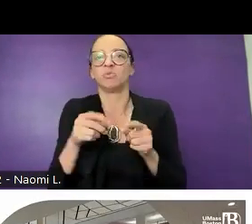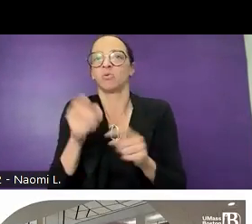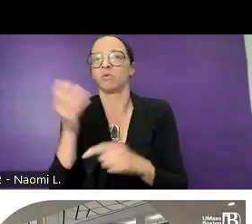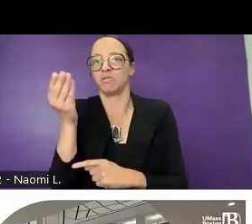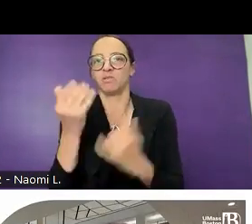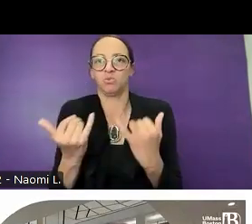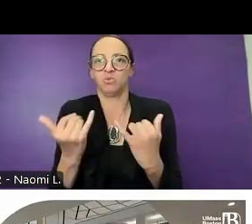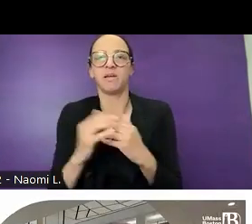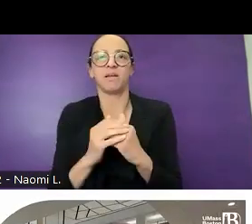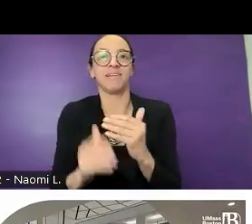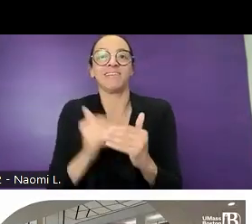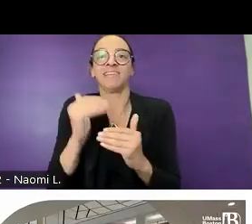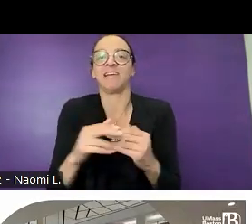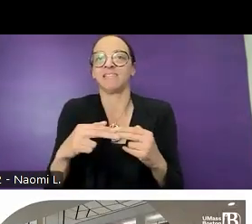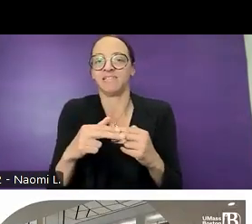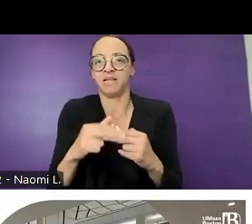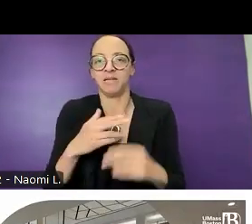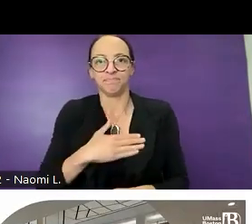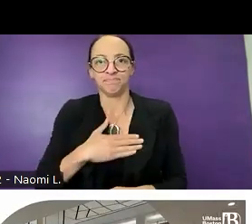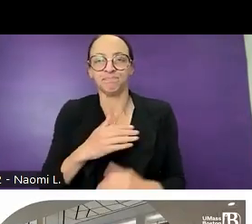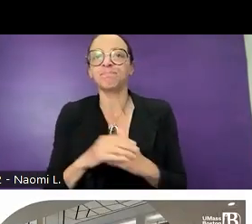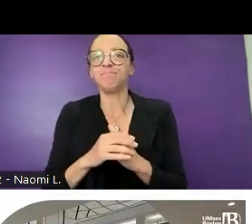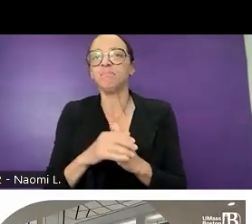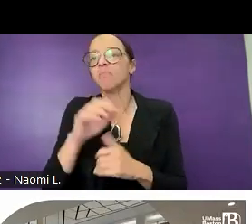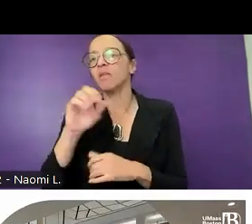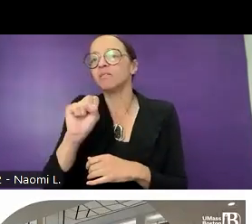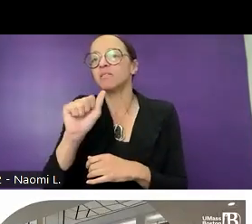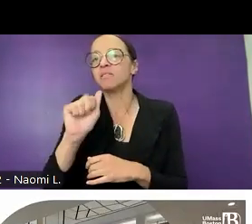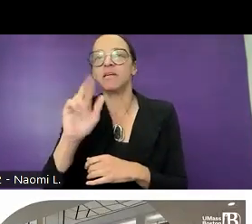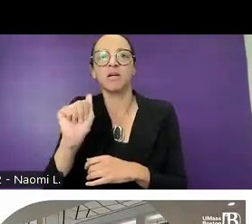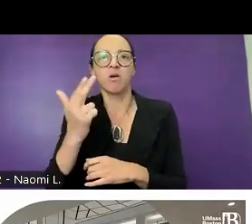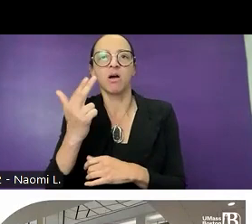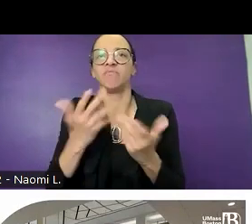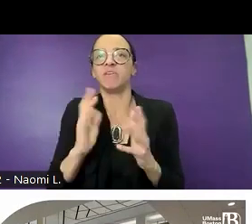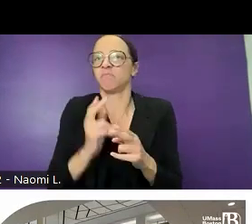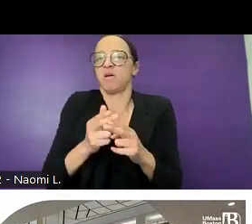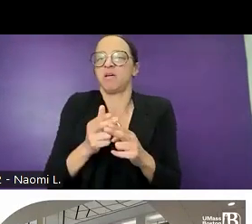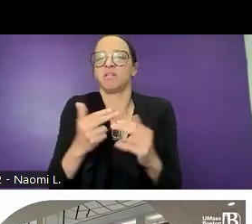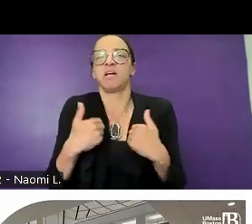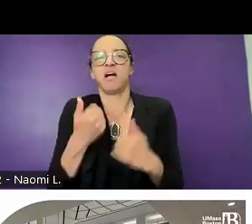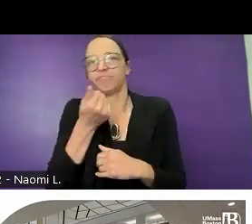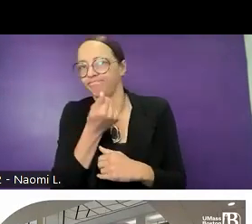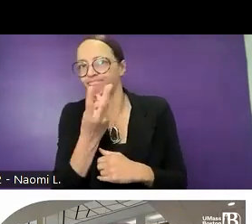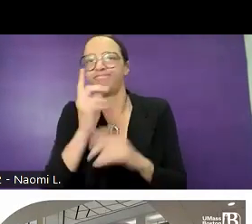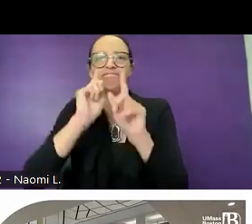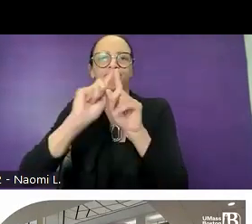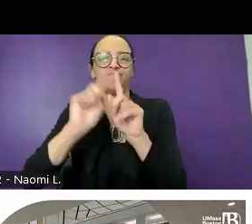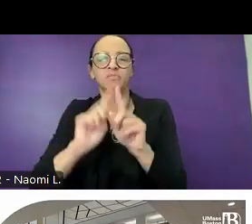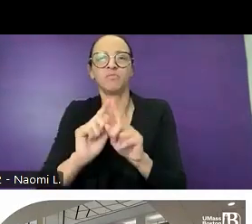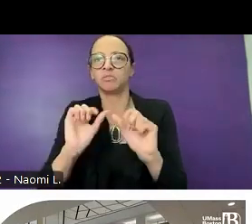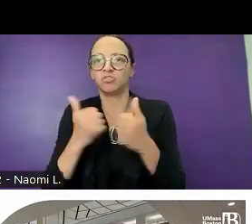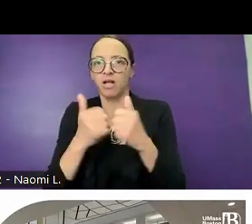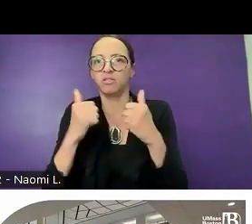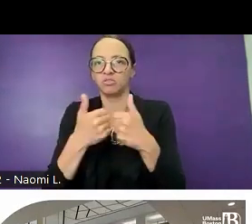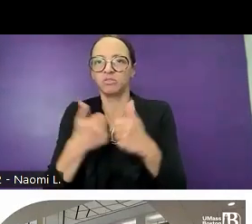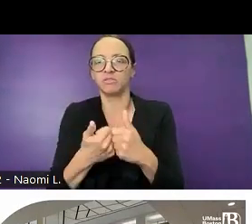So there are, and Sarah mentioned this, there are a series of challenges facing middle-income elders as they age and confront the